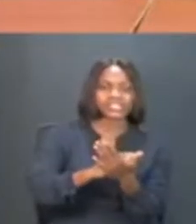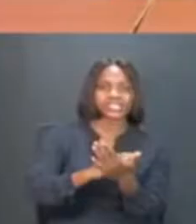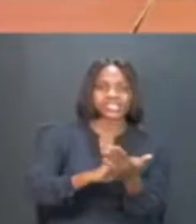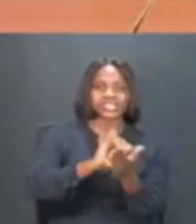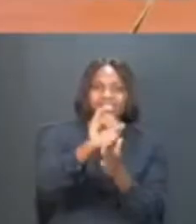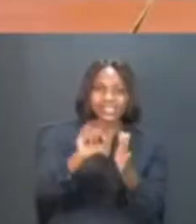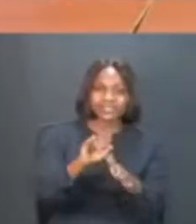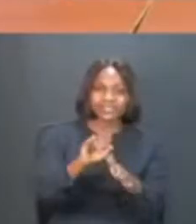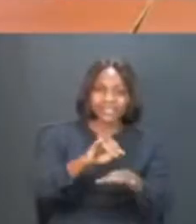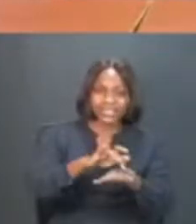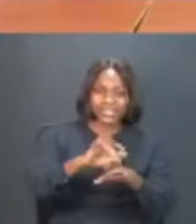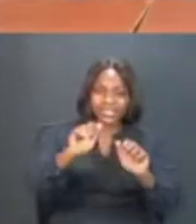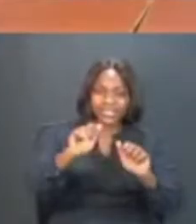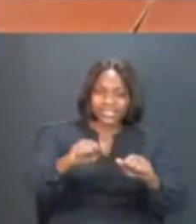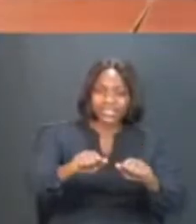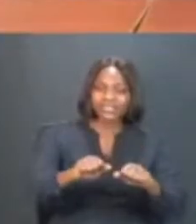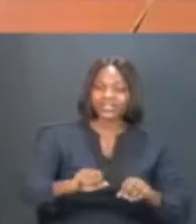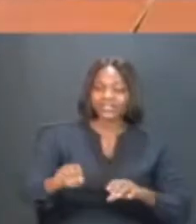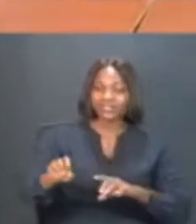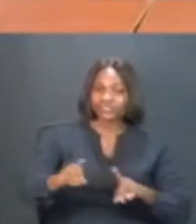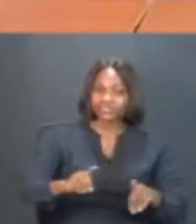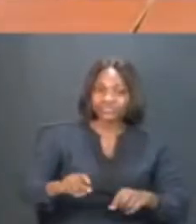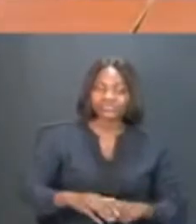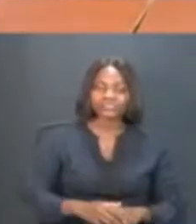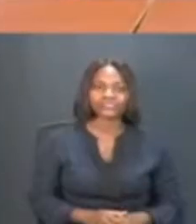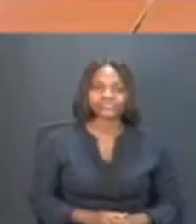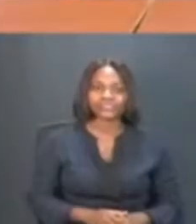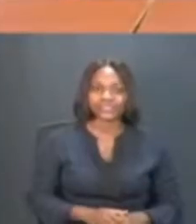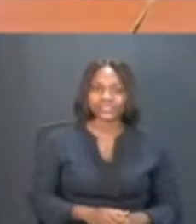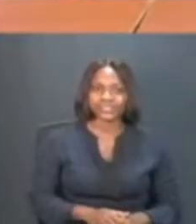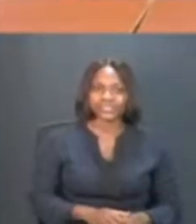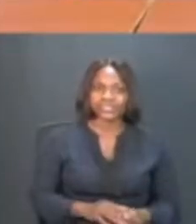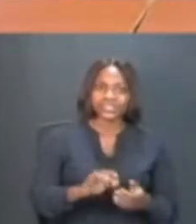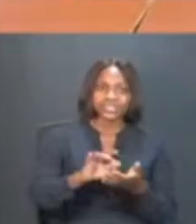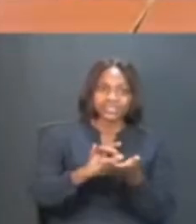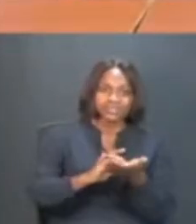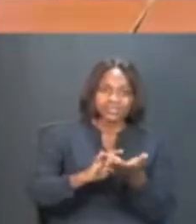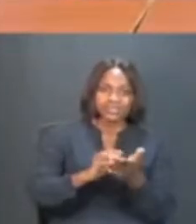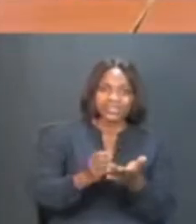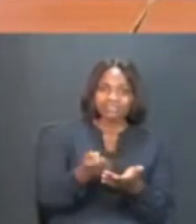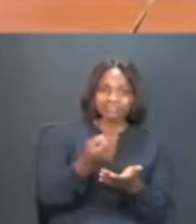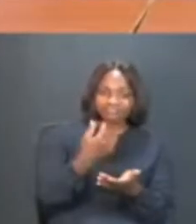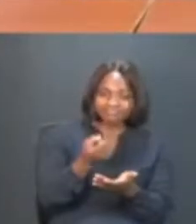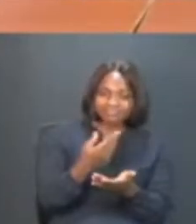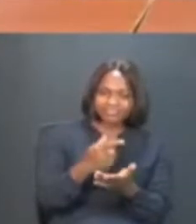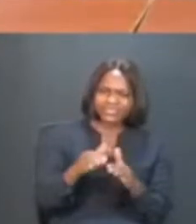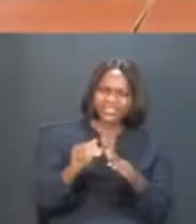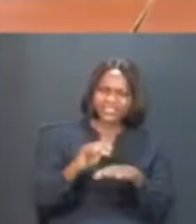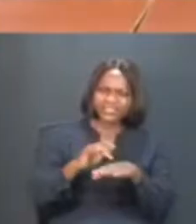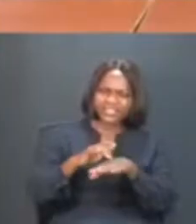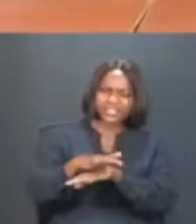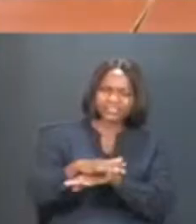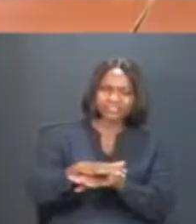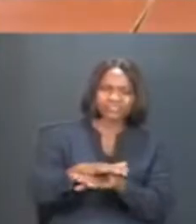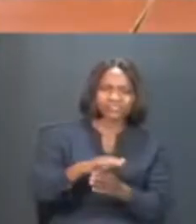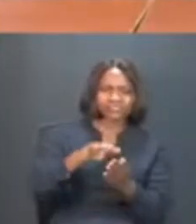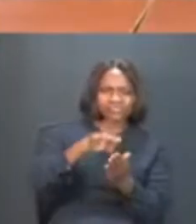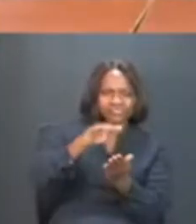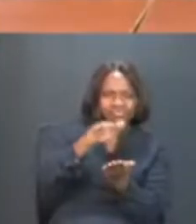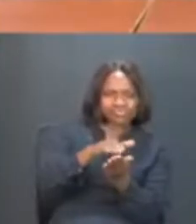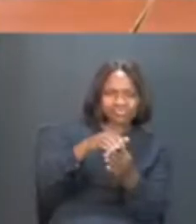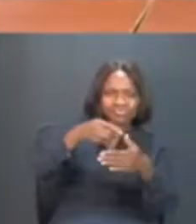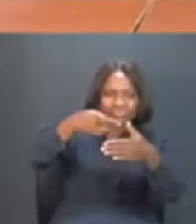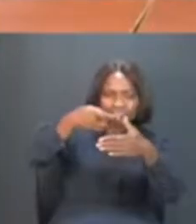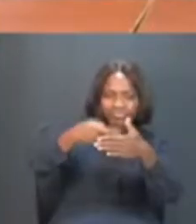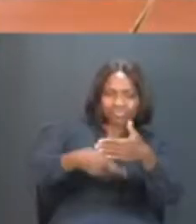can be done, and treatment provided very early to minimize the cost and the